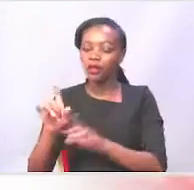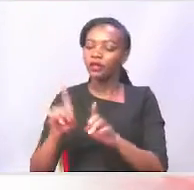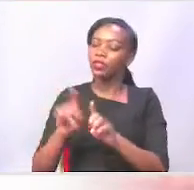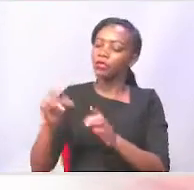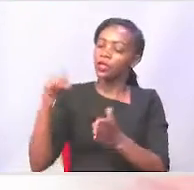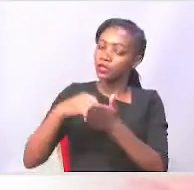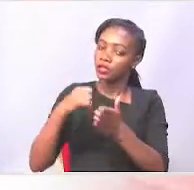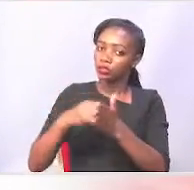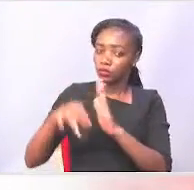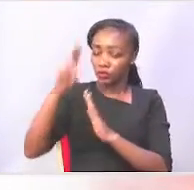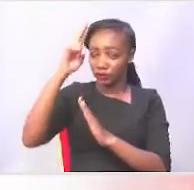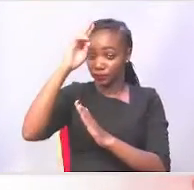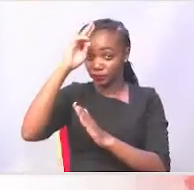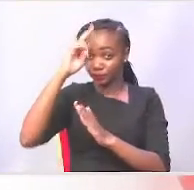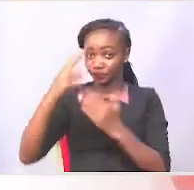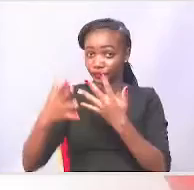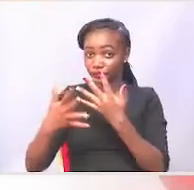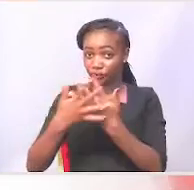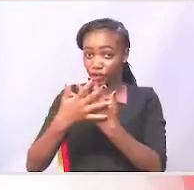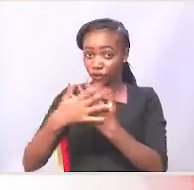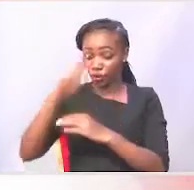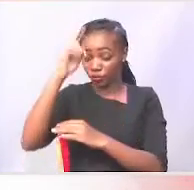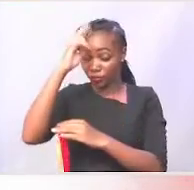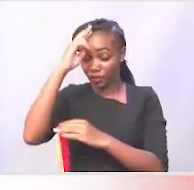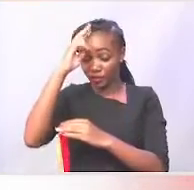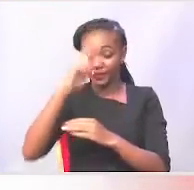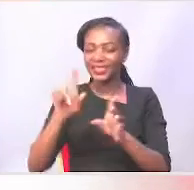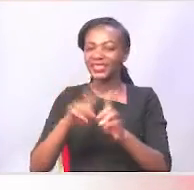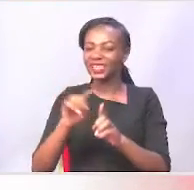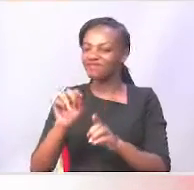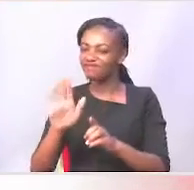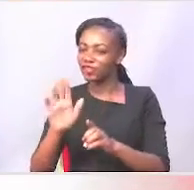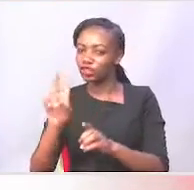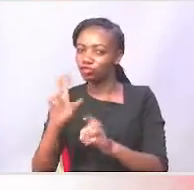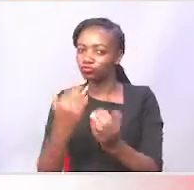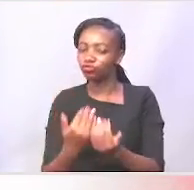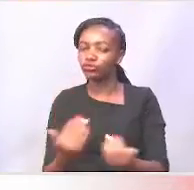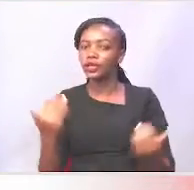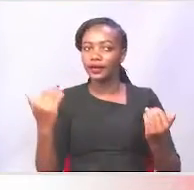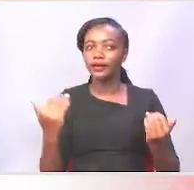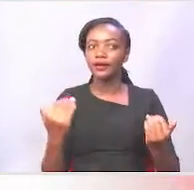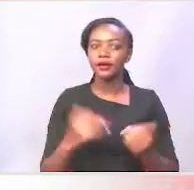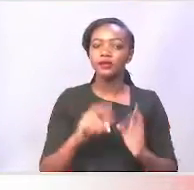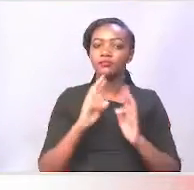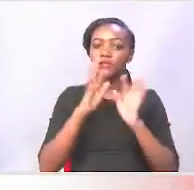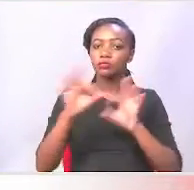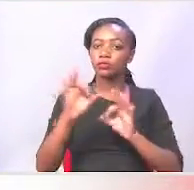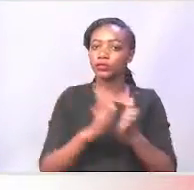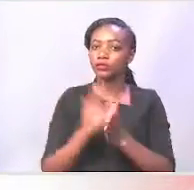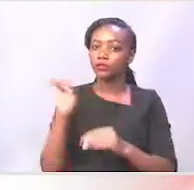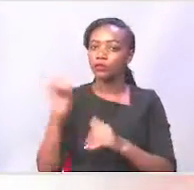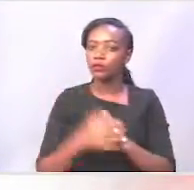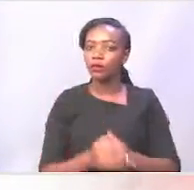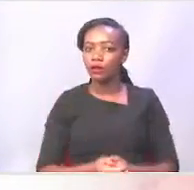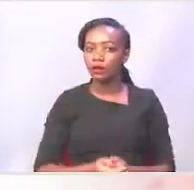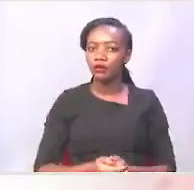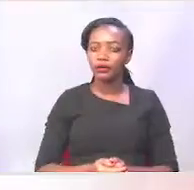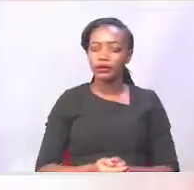a prison warden attached to the ambu prison alongside his two childrenon bara has the